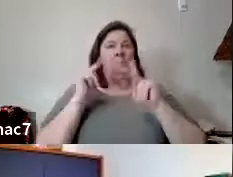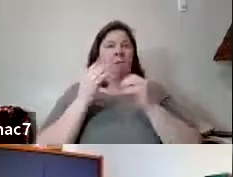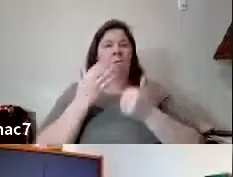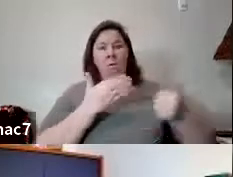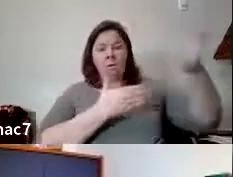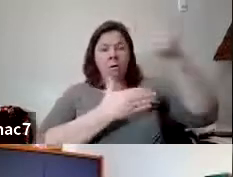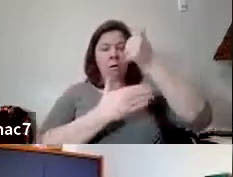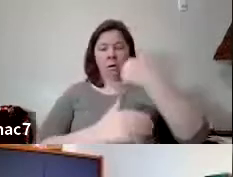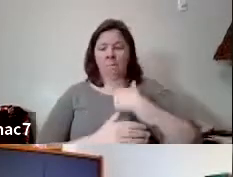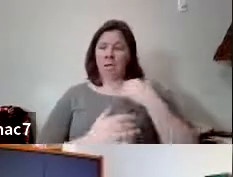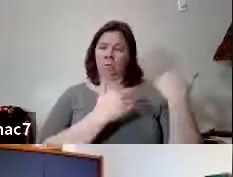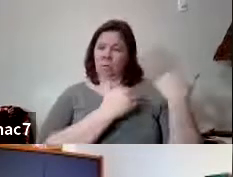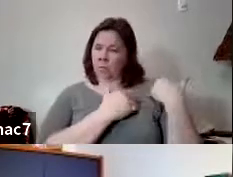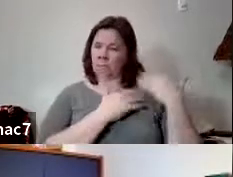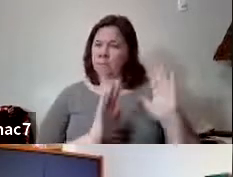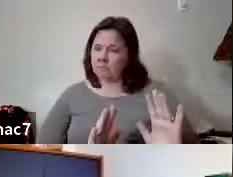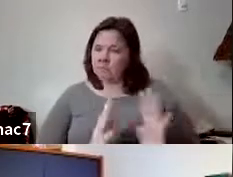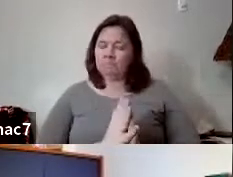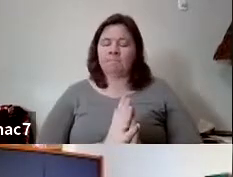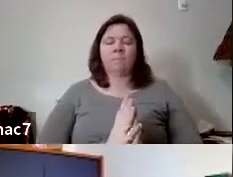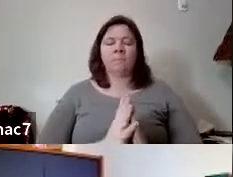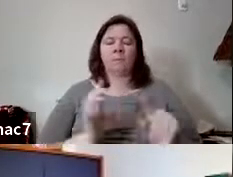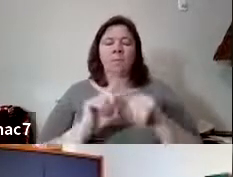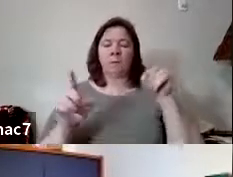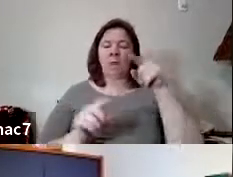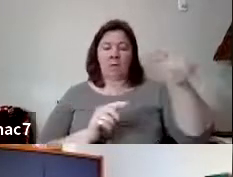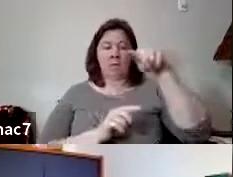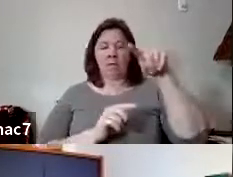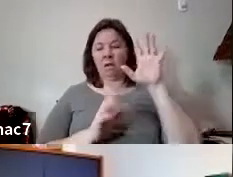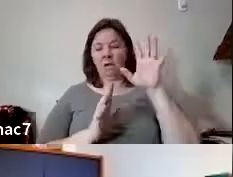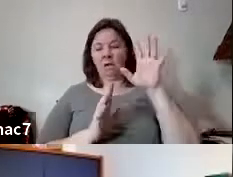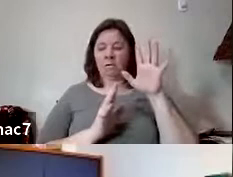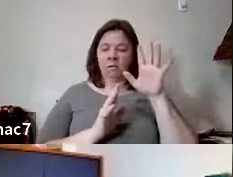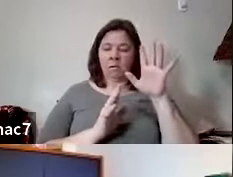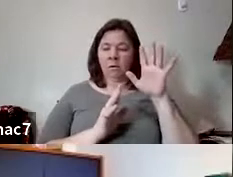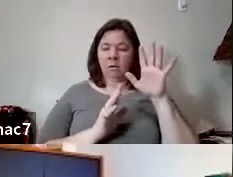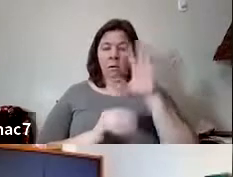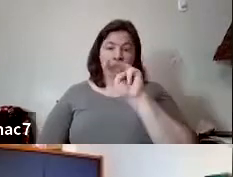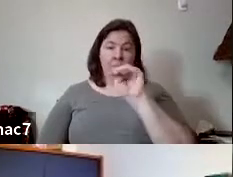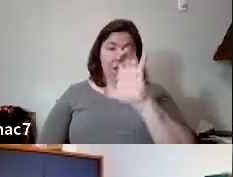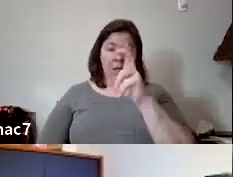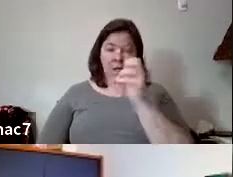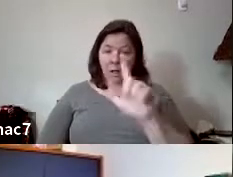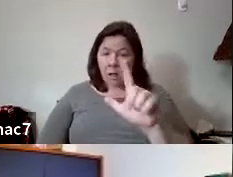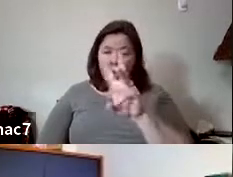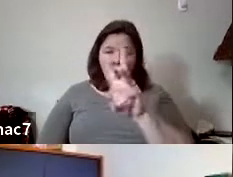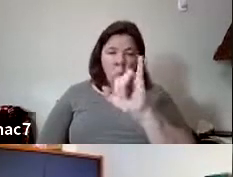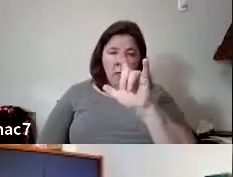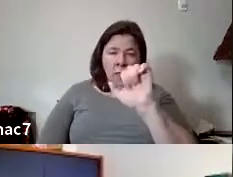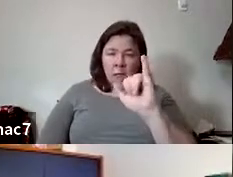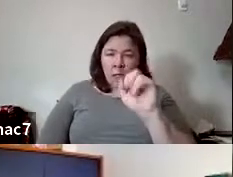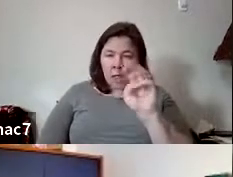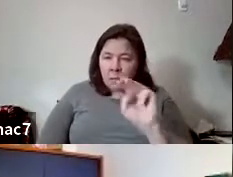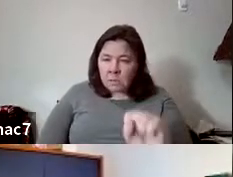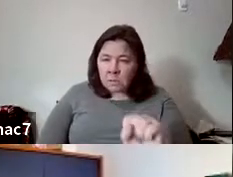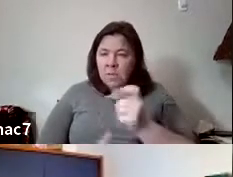me. And first his name was Michael Williams. So I immediately thought it was